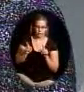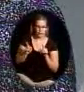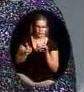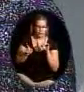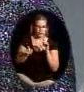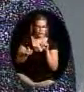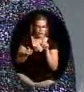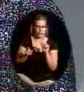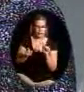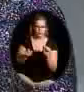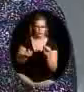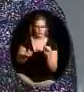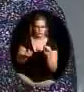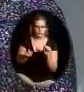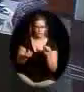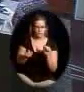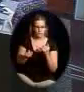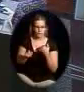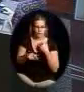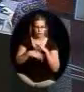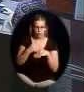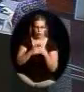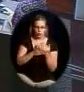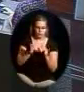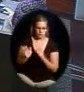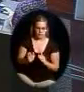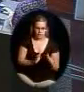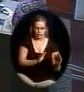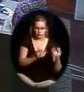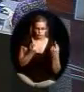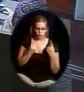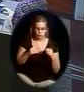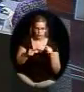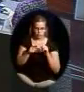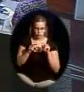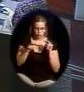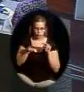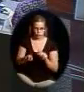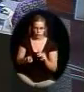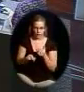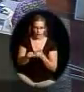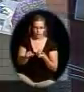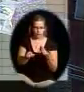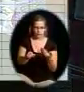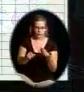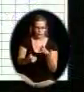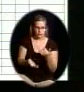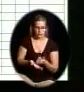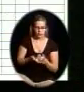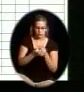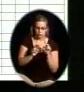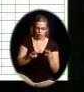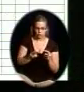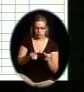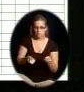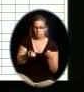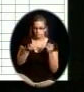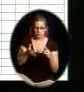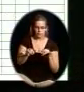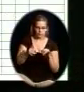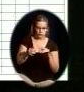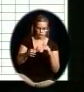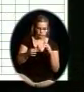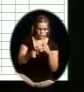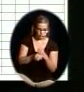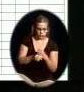pretty comprehensive in terms of all of our plans. We try to take a peek at everything to help us monitor. Many of our measures are summative,